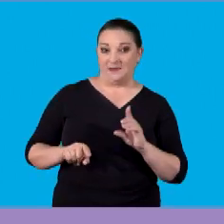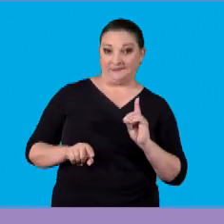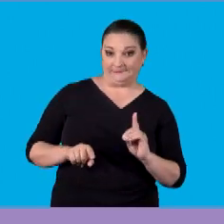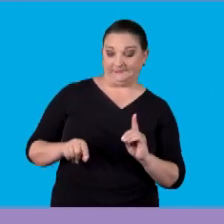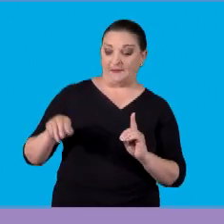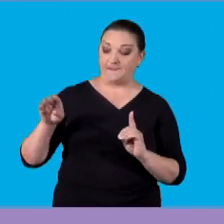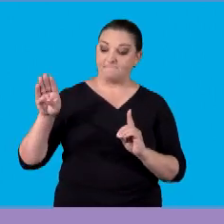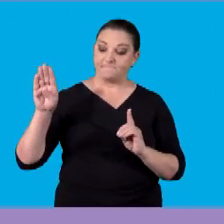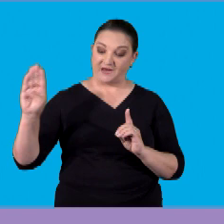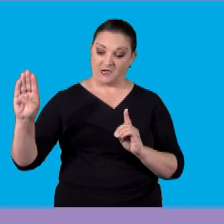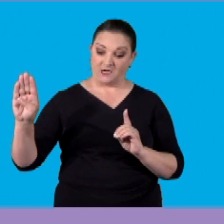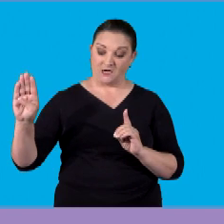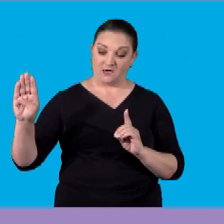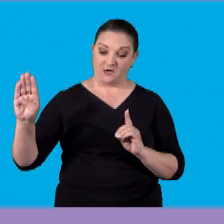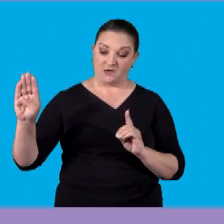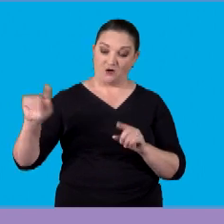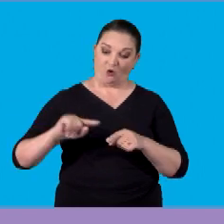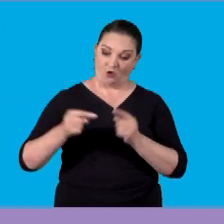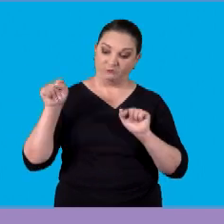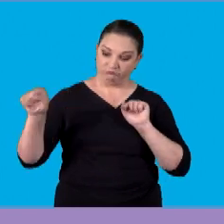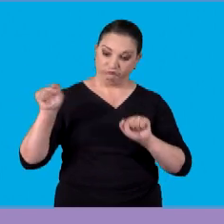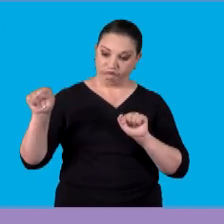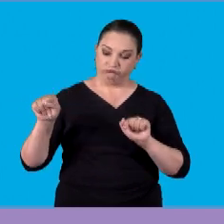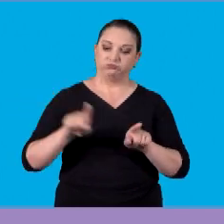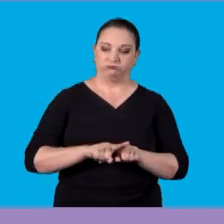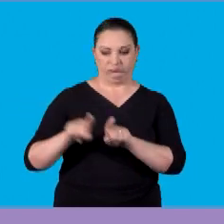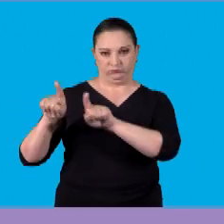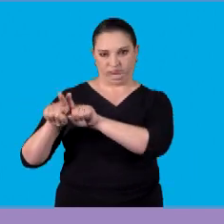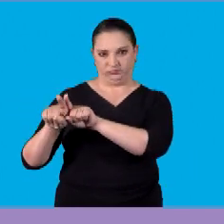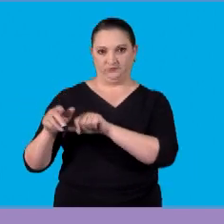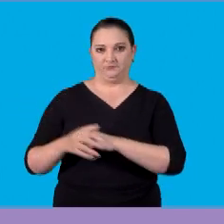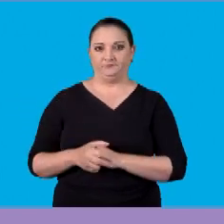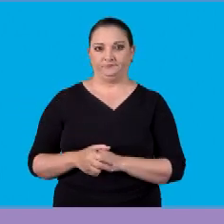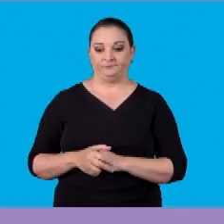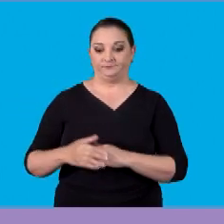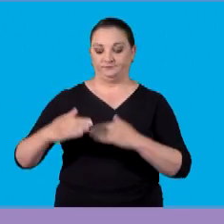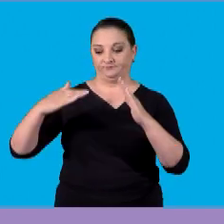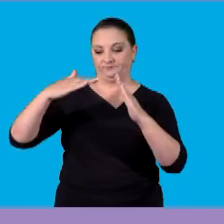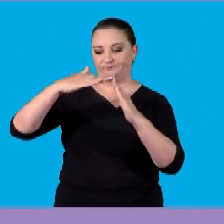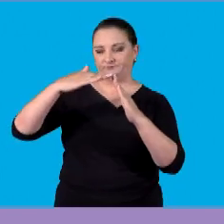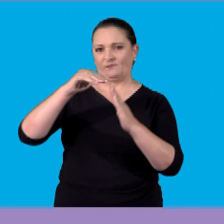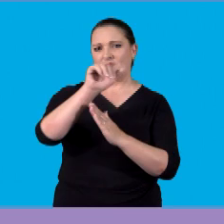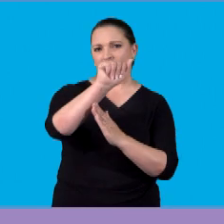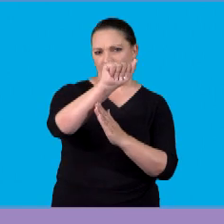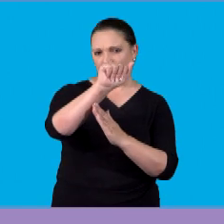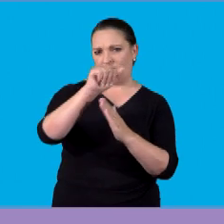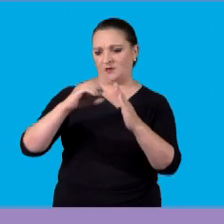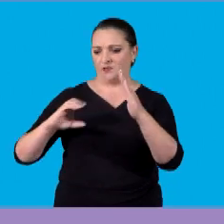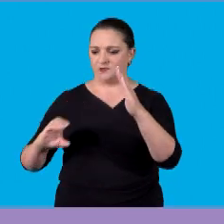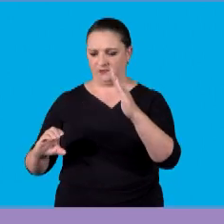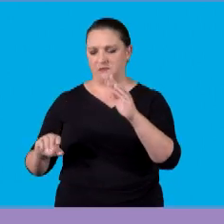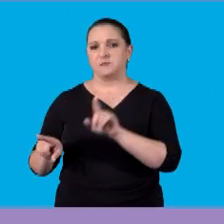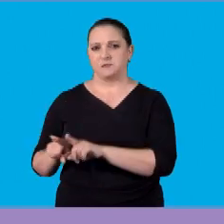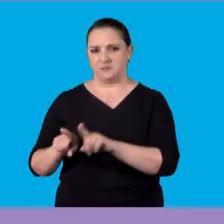angle B, they are equal. This also applies to angle A and